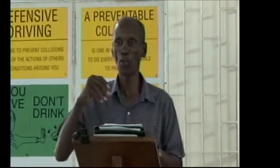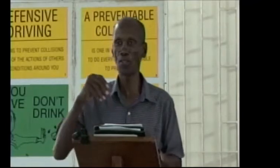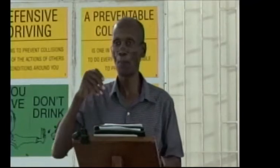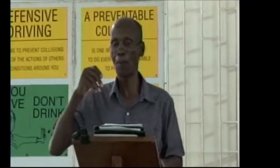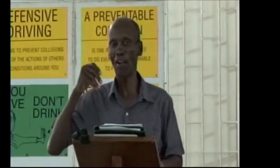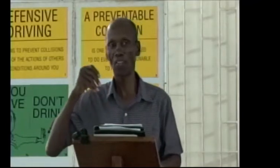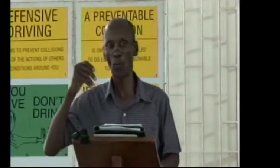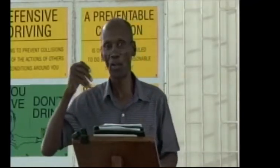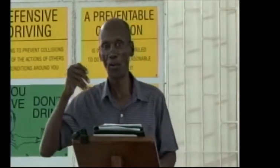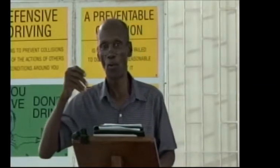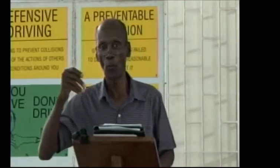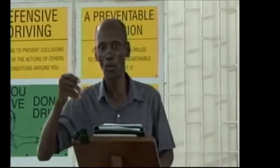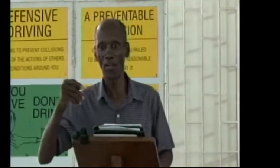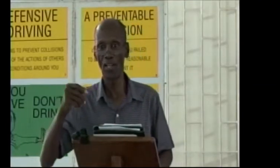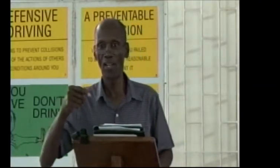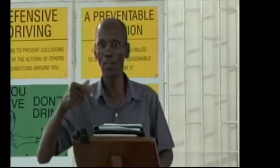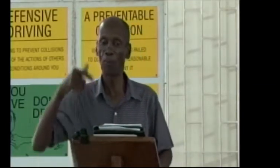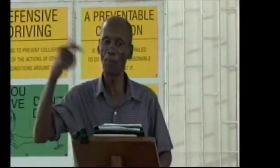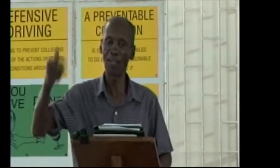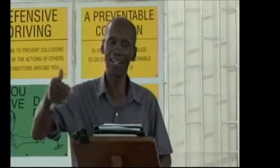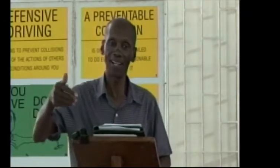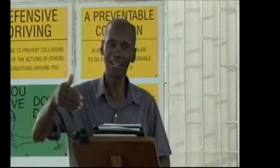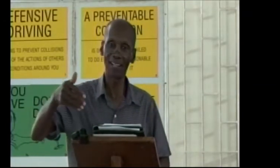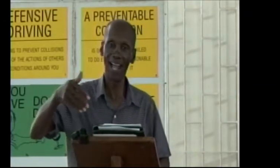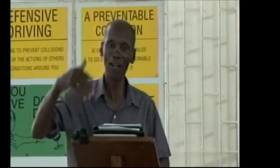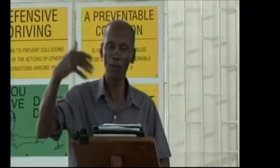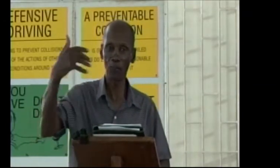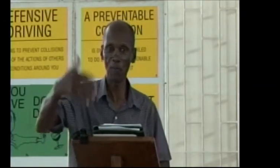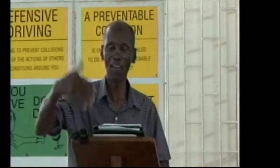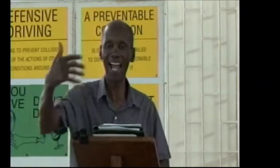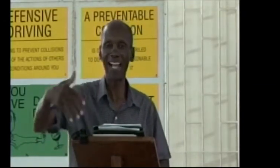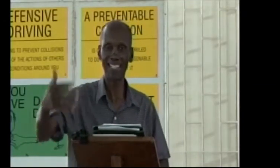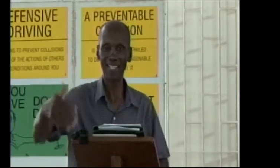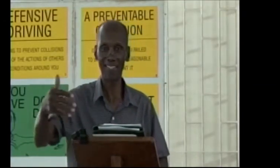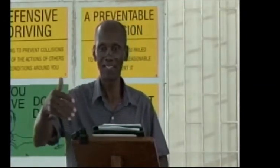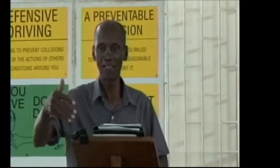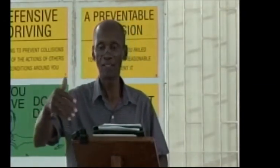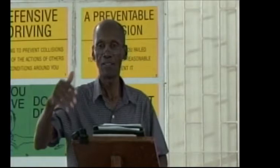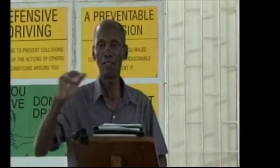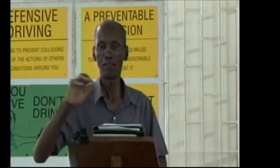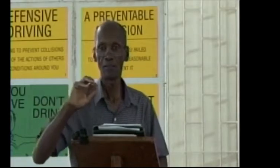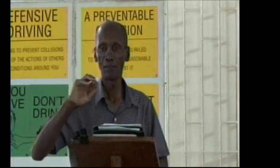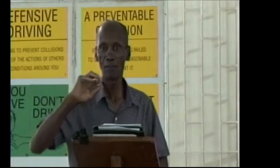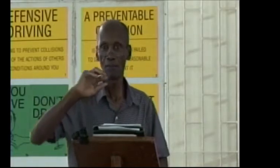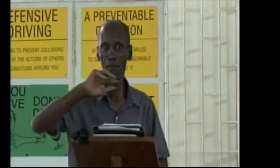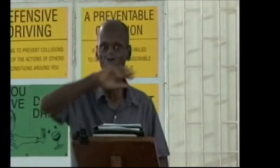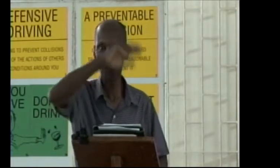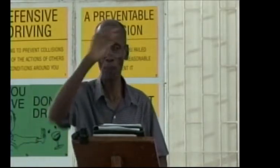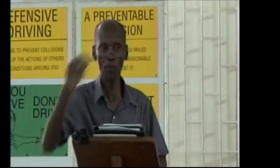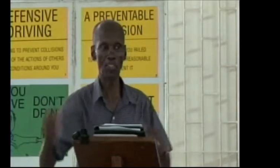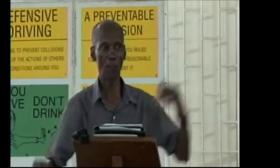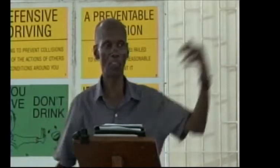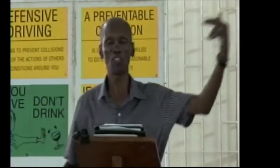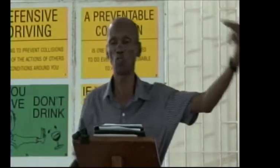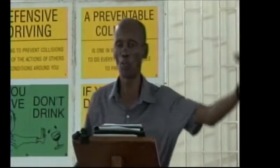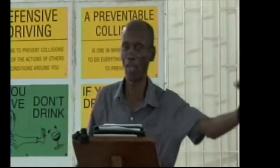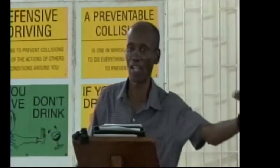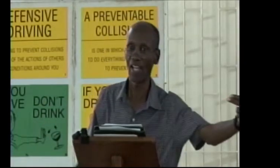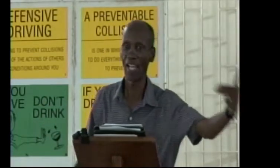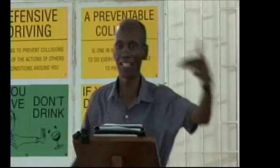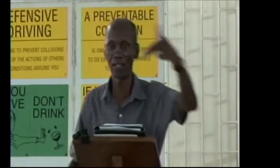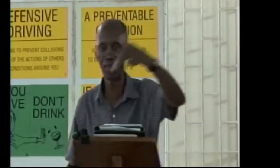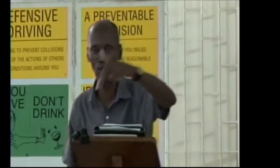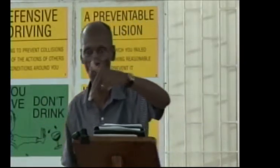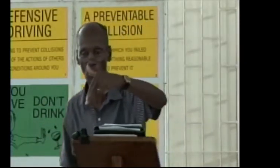or going park somewhere where the public prevented access from some person's